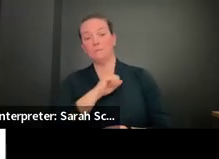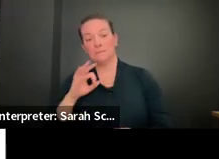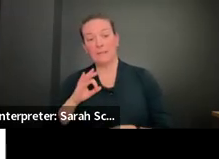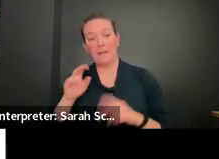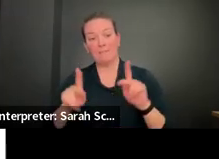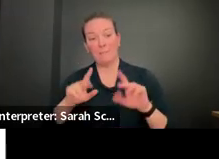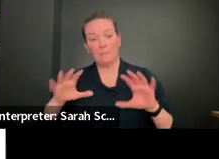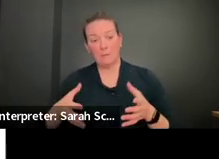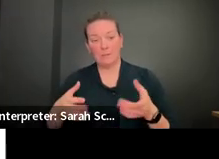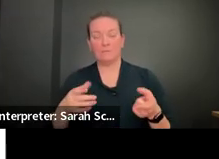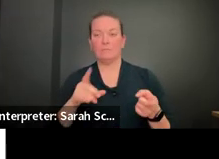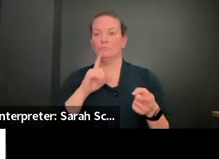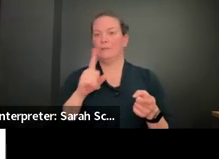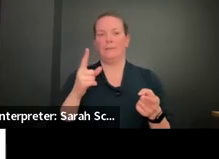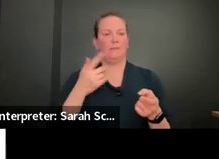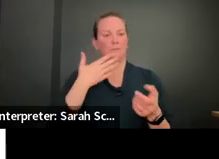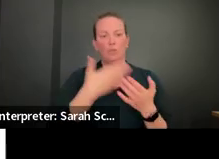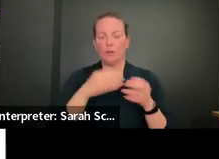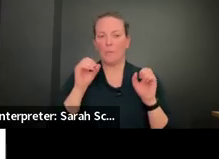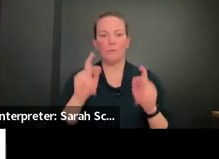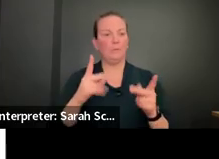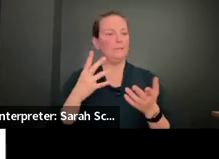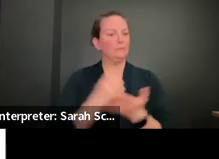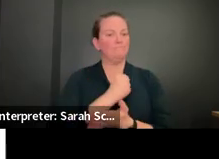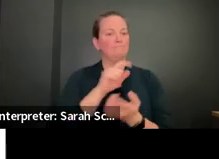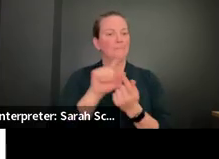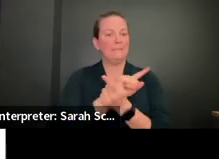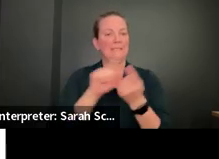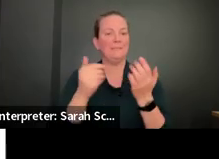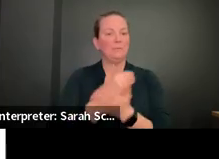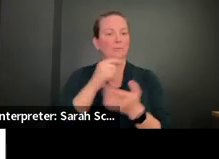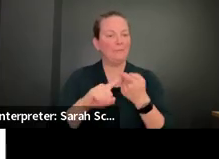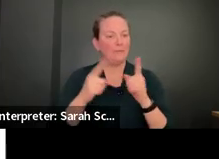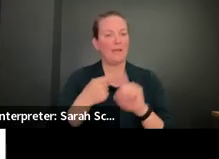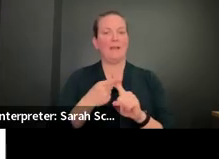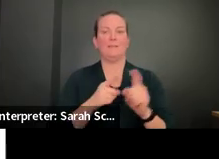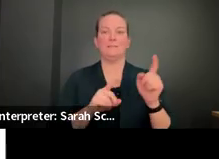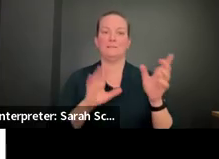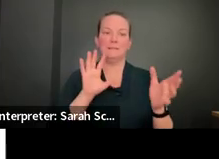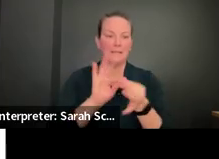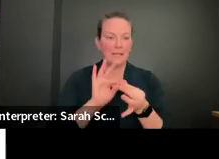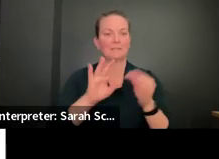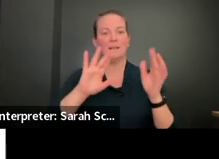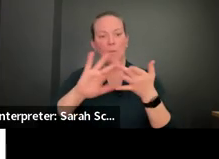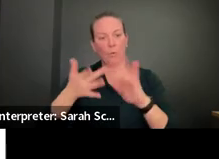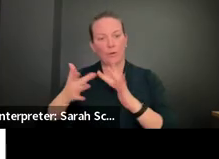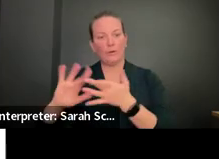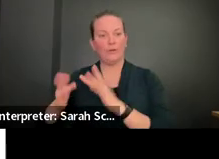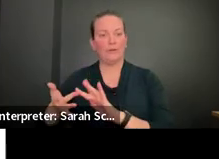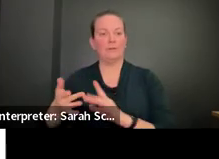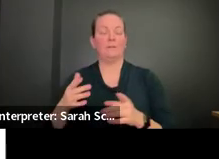an opportunity to make new friends, make new connections. Um, and given